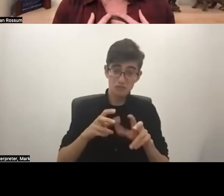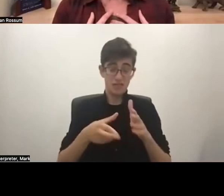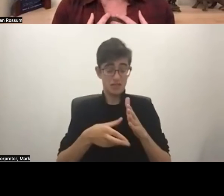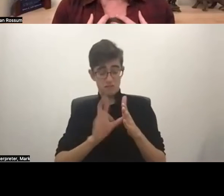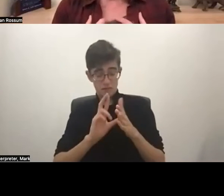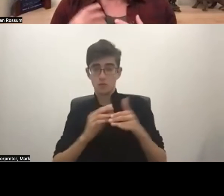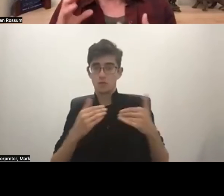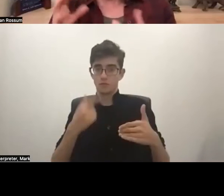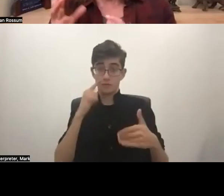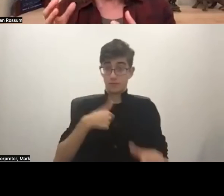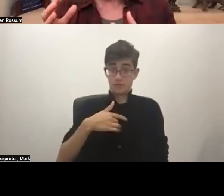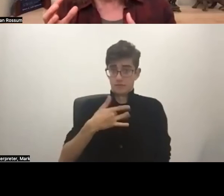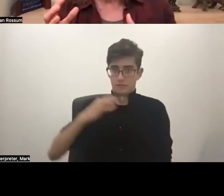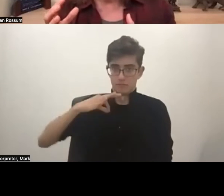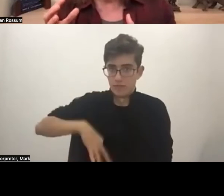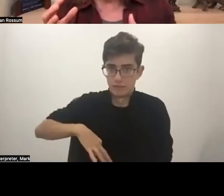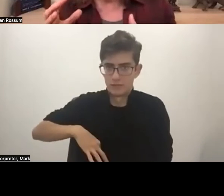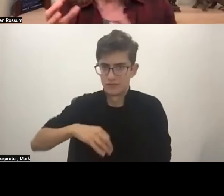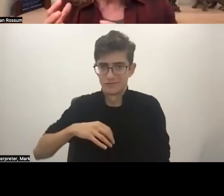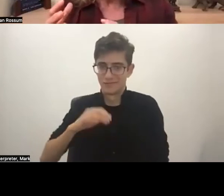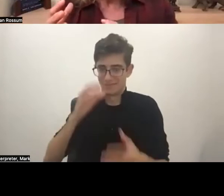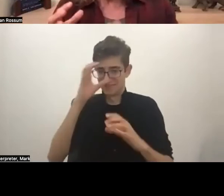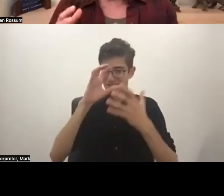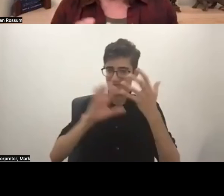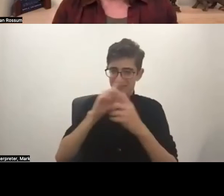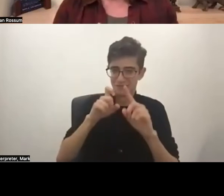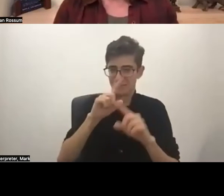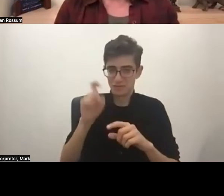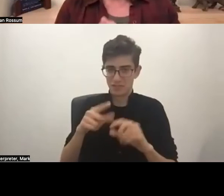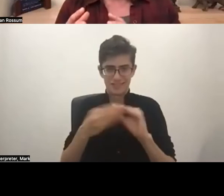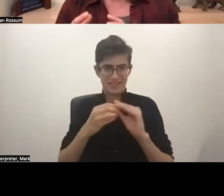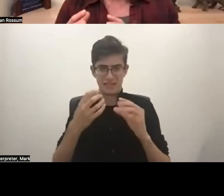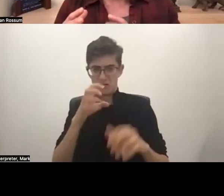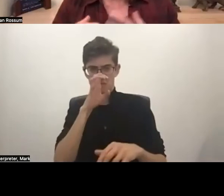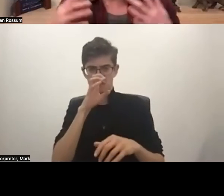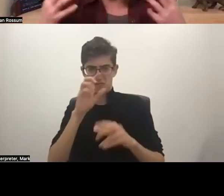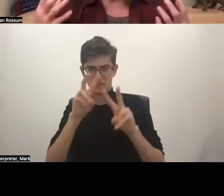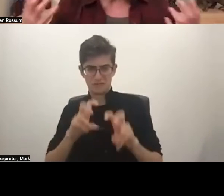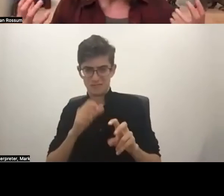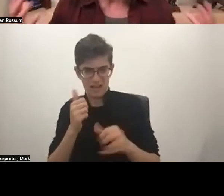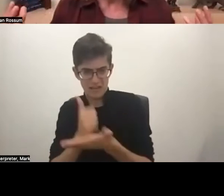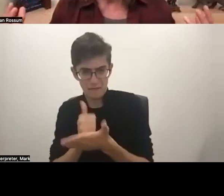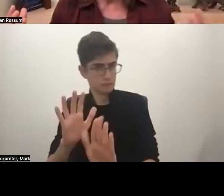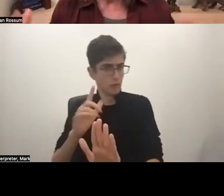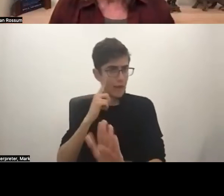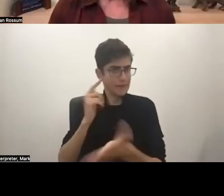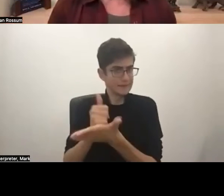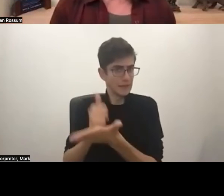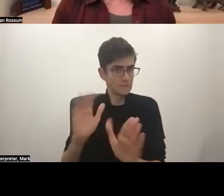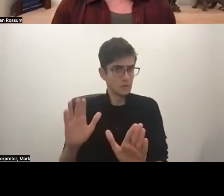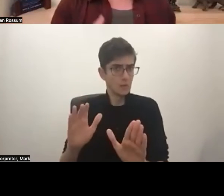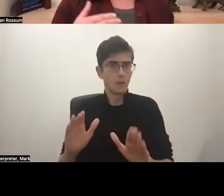actually beneficial. And so I think that's why I'm confused by the question, is that it suggests that it's actually not helpful. I think it's actually very, very